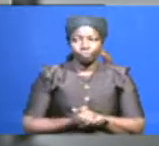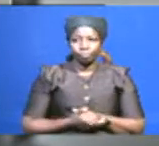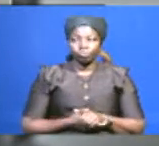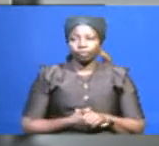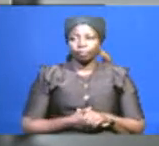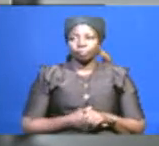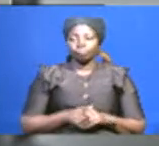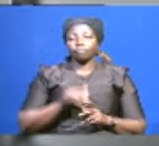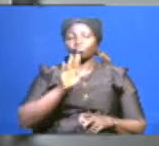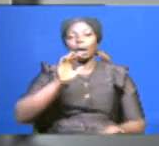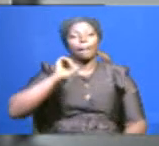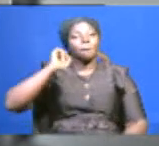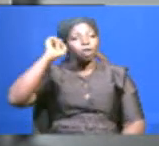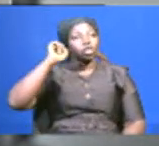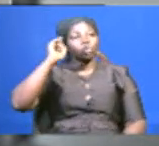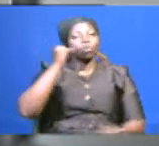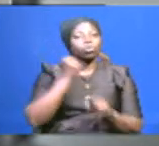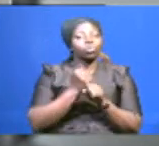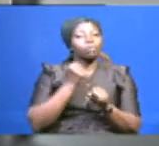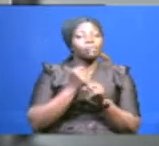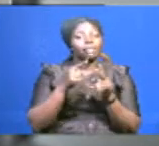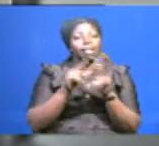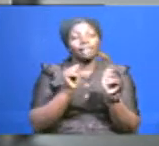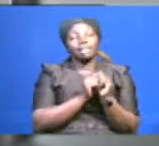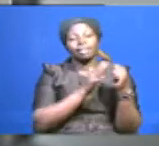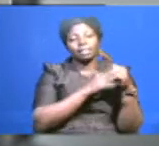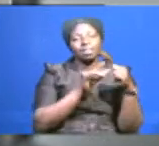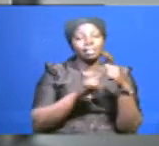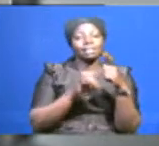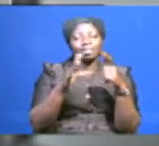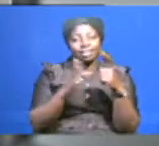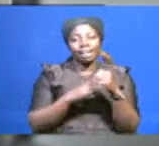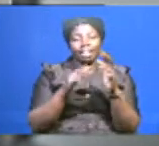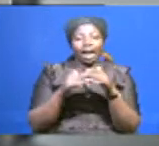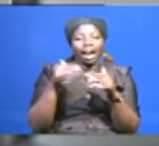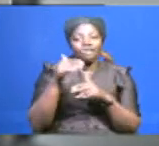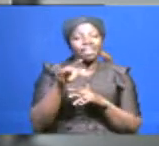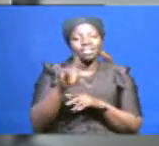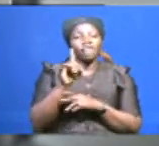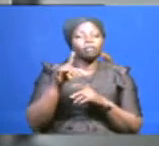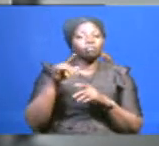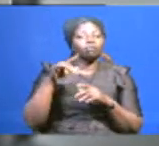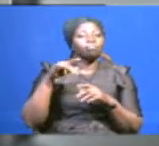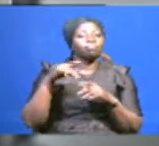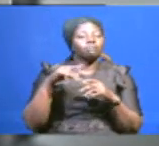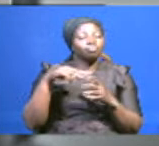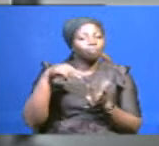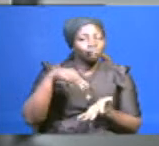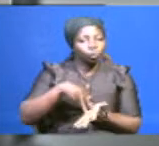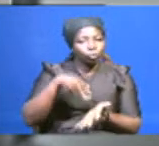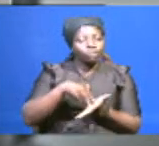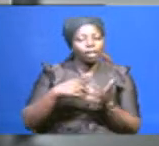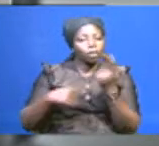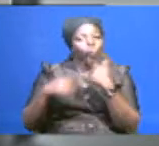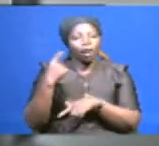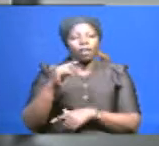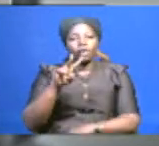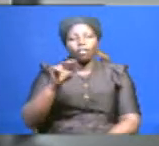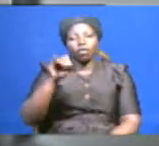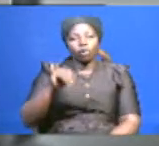His political career began in 1969 after he contested and won the Voi parliamentary